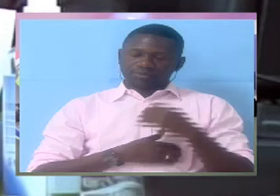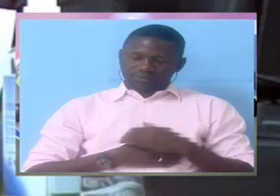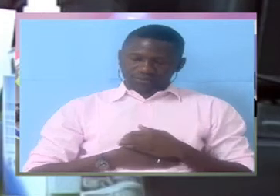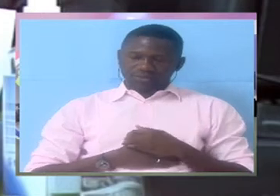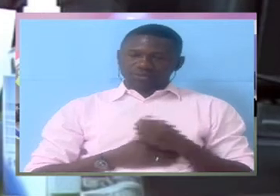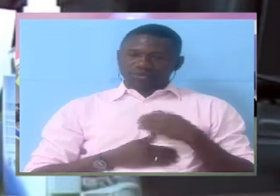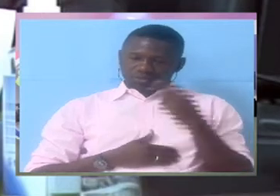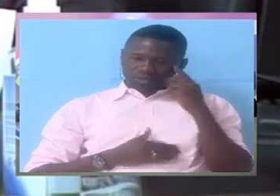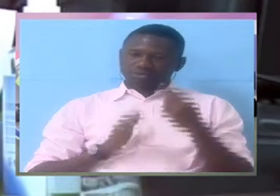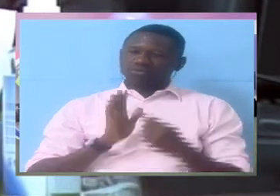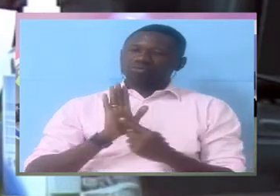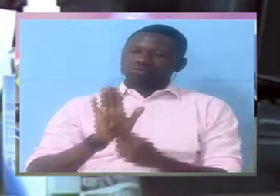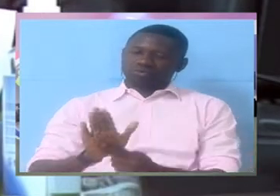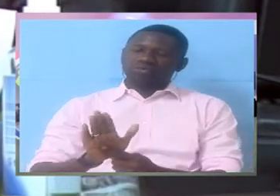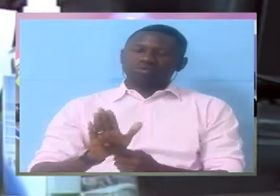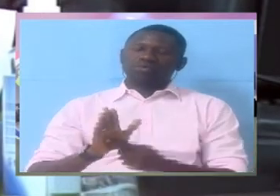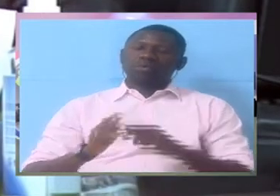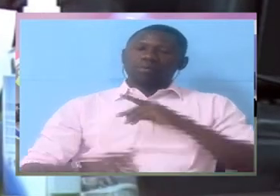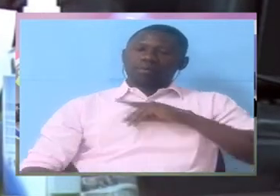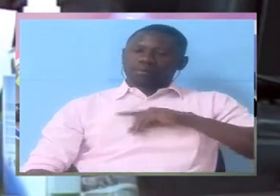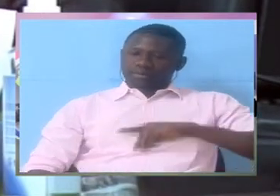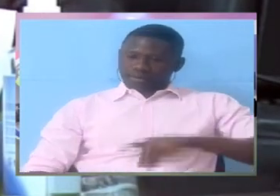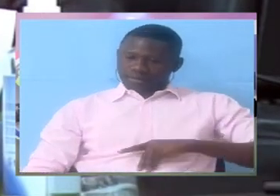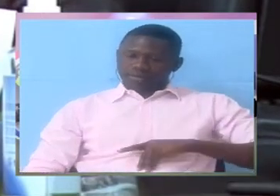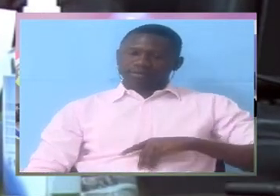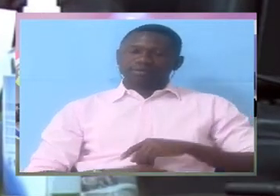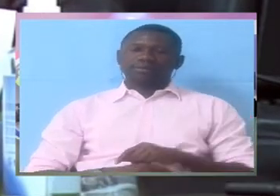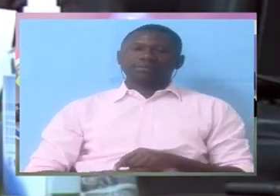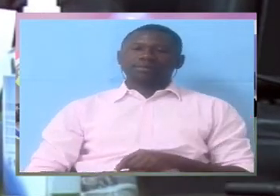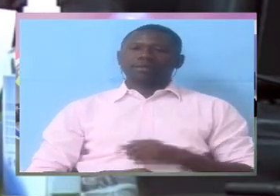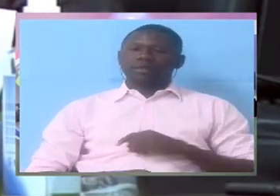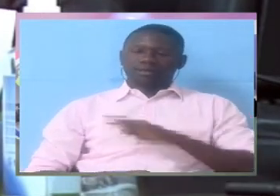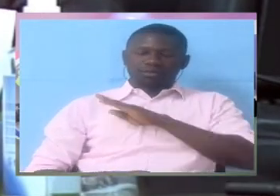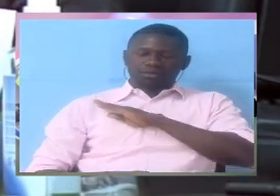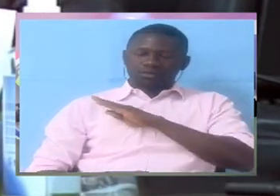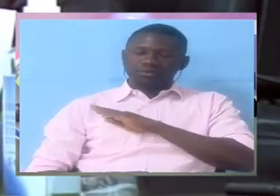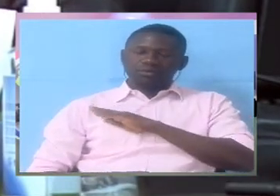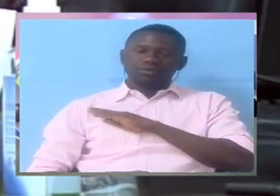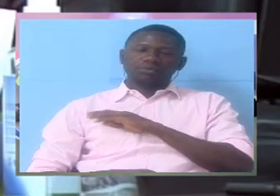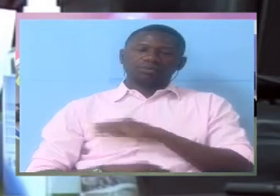to exercise patience and also